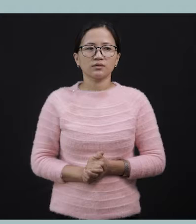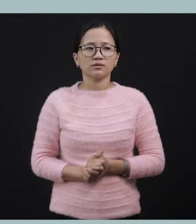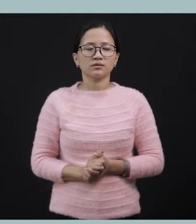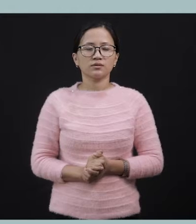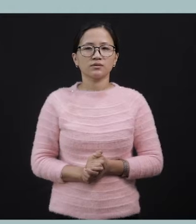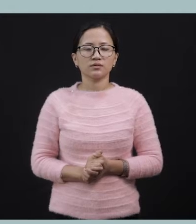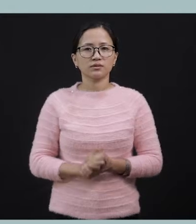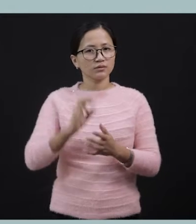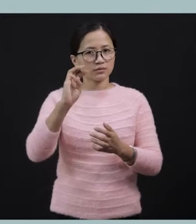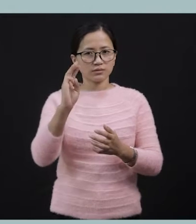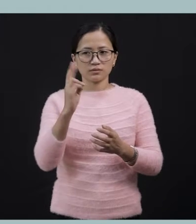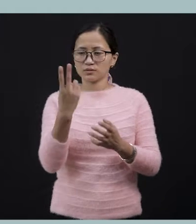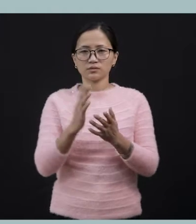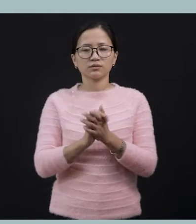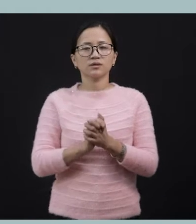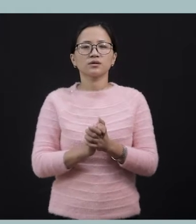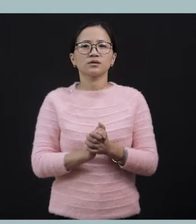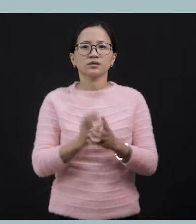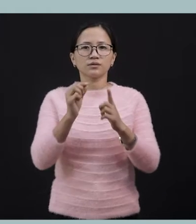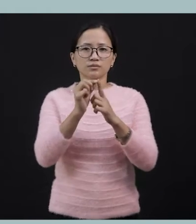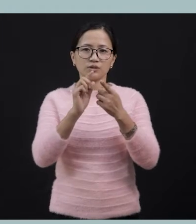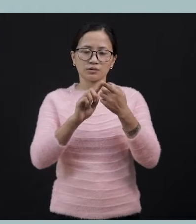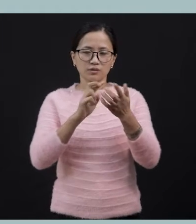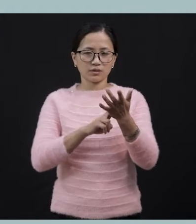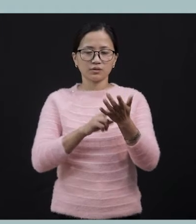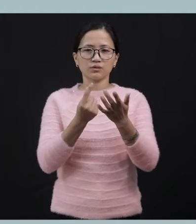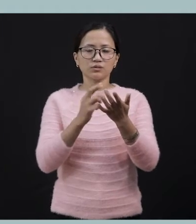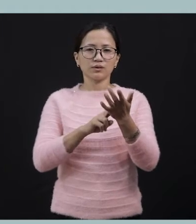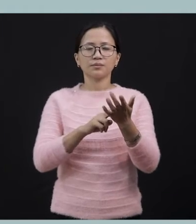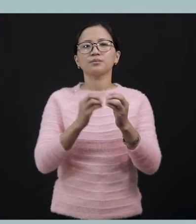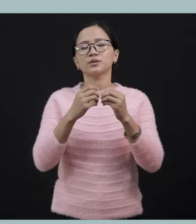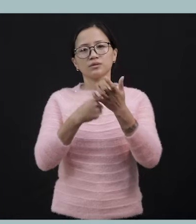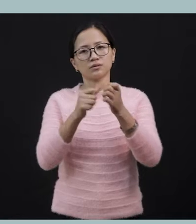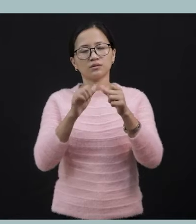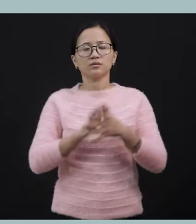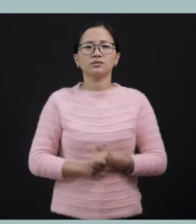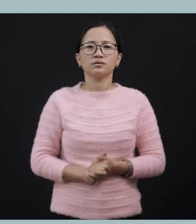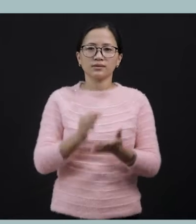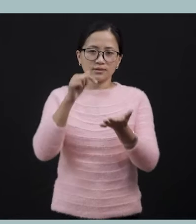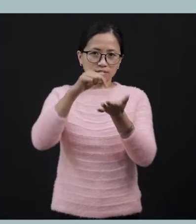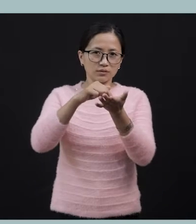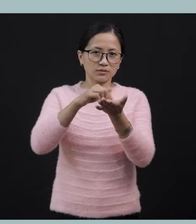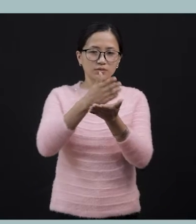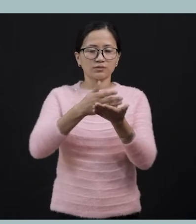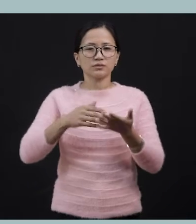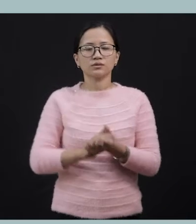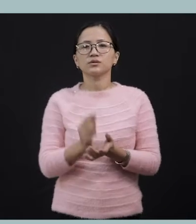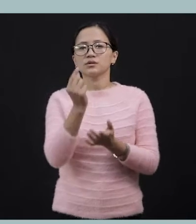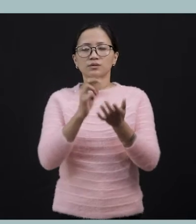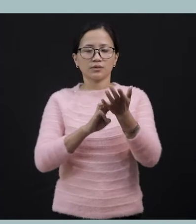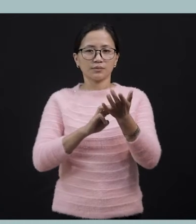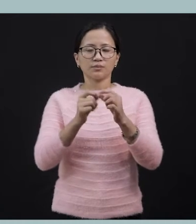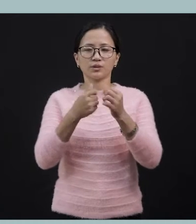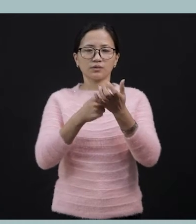U-M-B-R-A, and the second part of the shadow is penumbra. So the central part is the umbra,